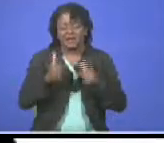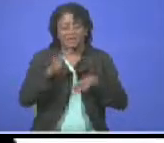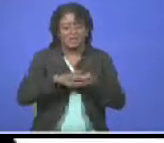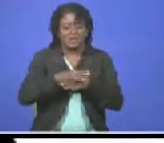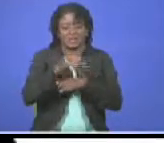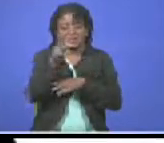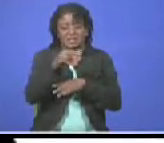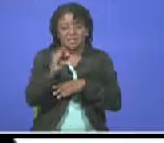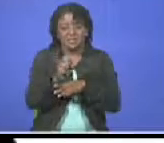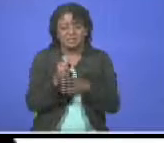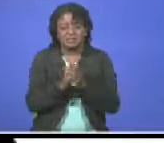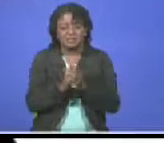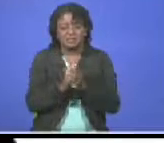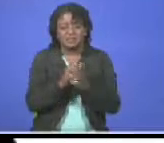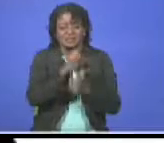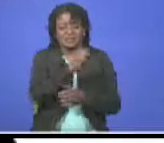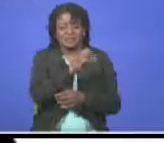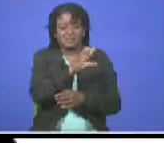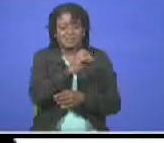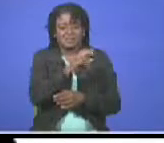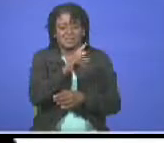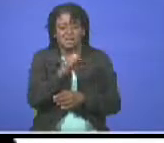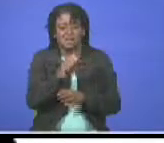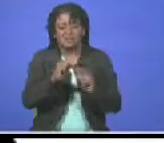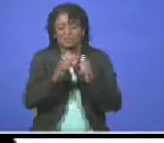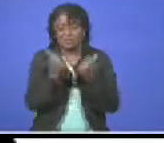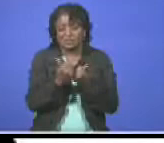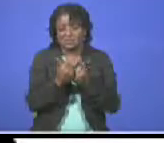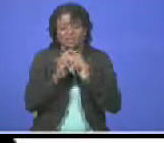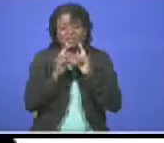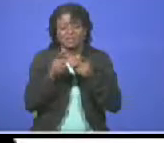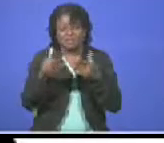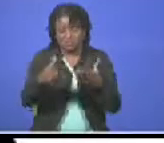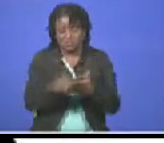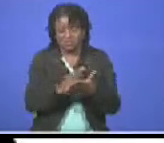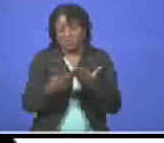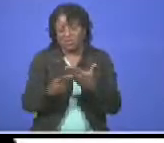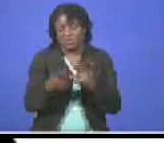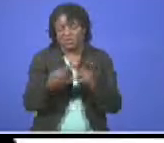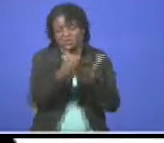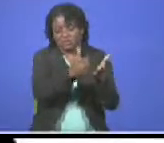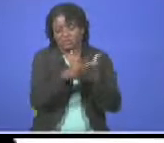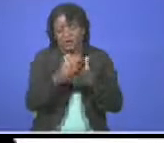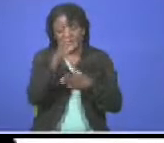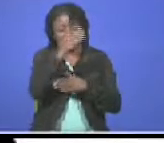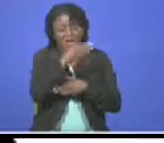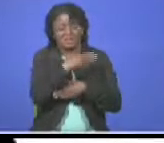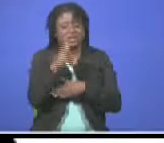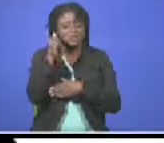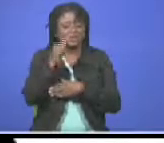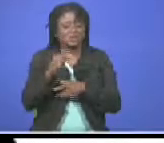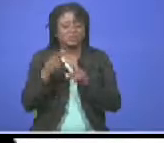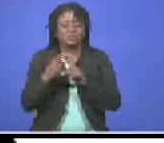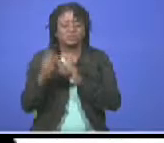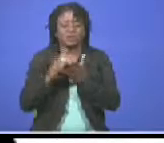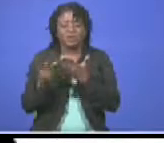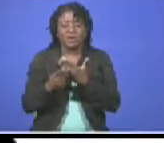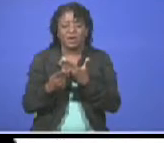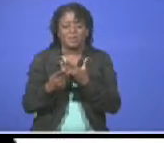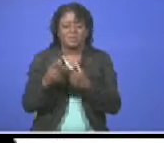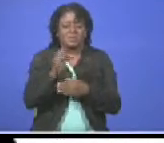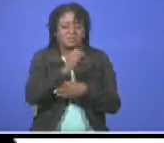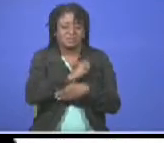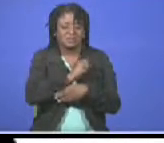The Scout Association of the Bahamas announcing a new initiative to attract boys and girls to the program. The Scout-A-Thon will be held at the